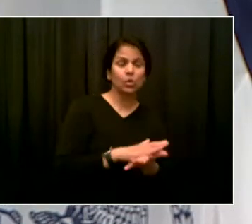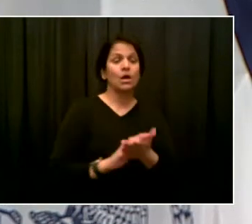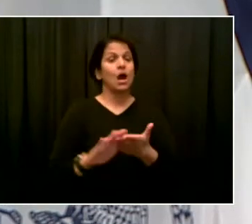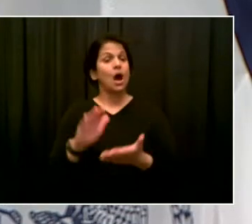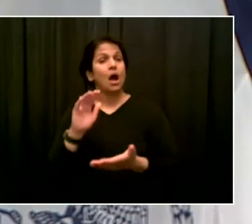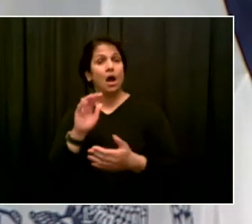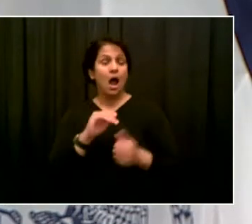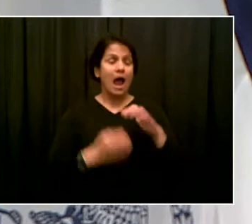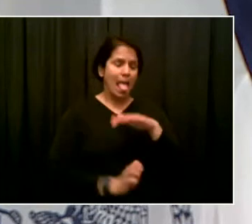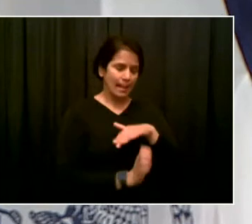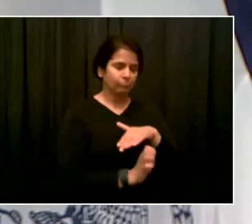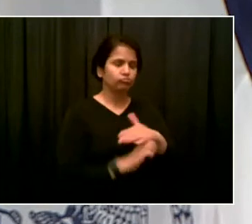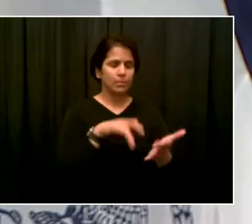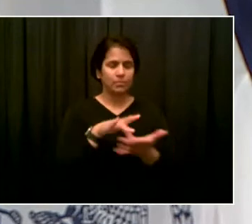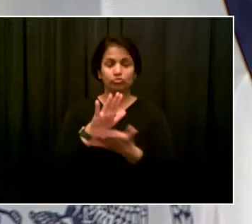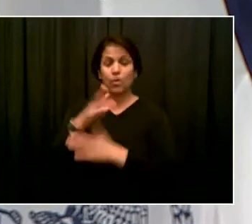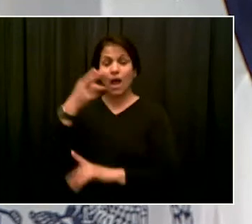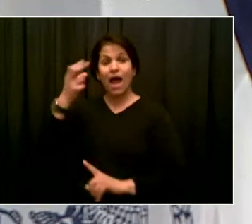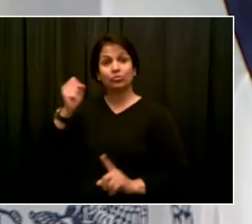Abu.